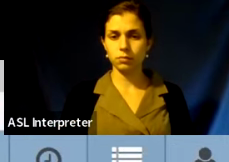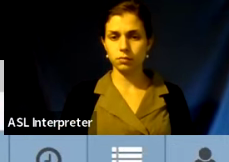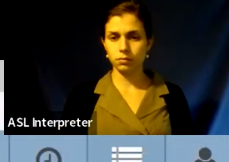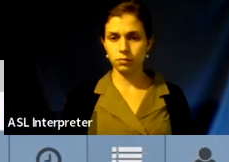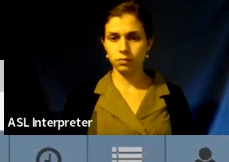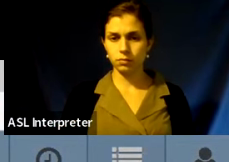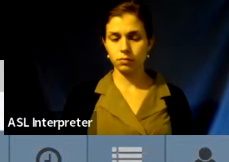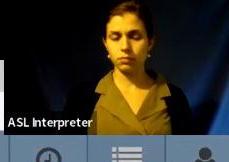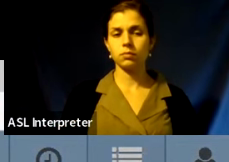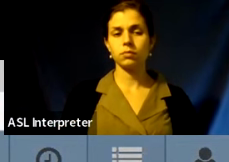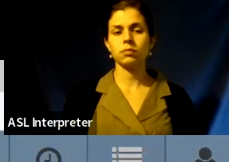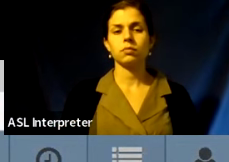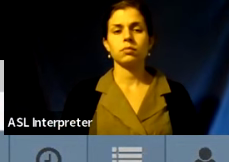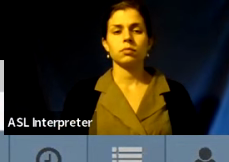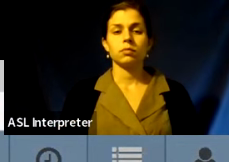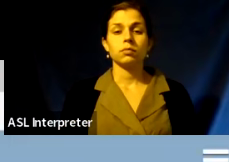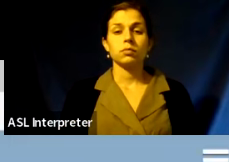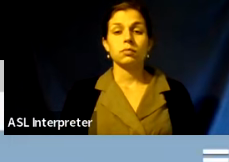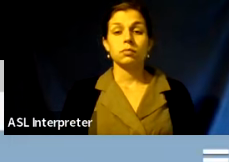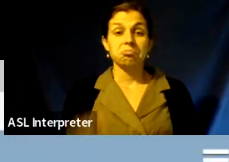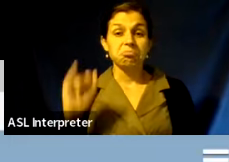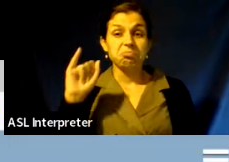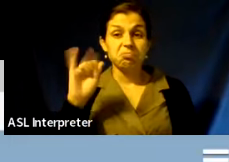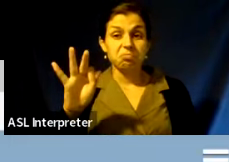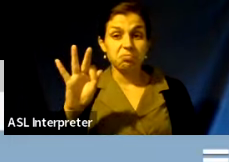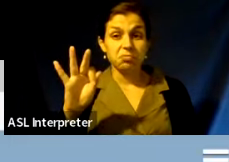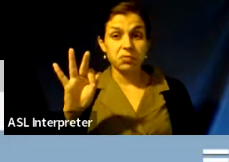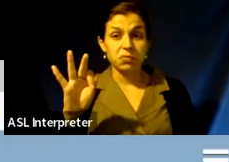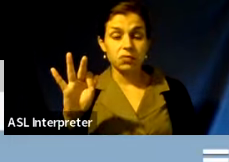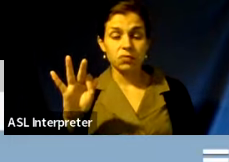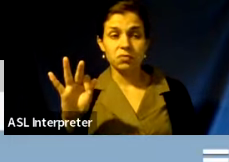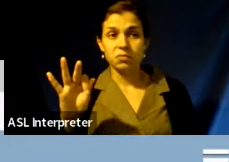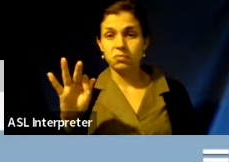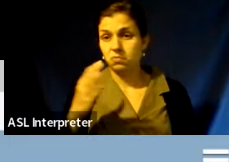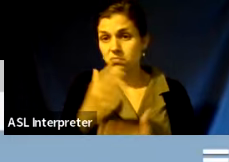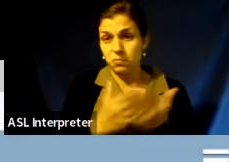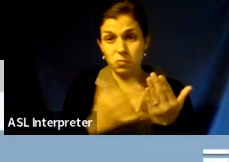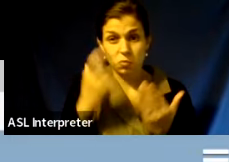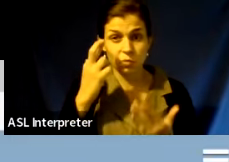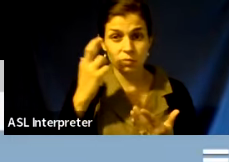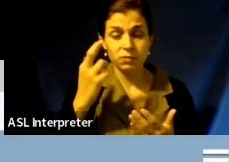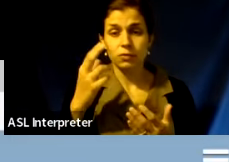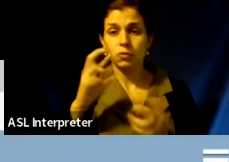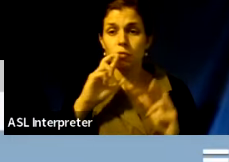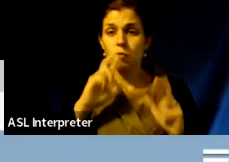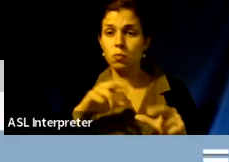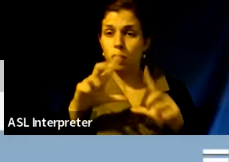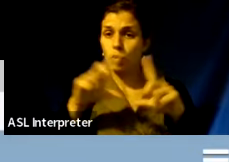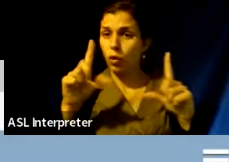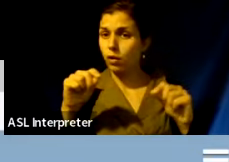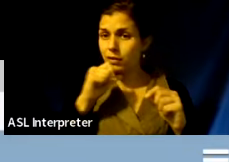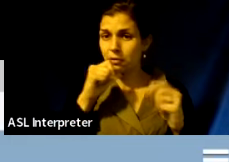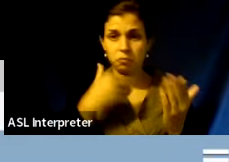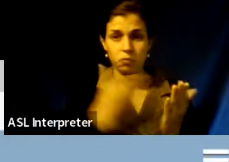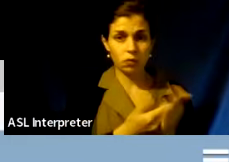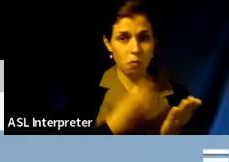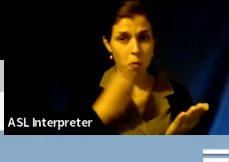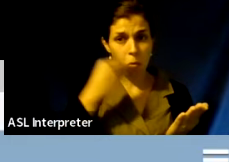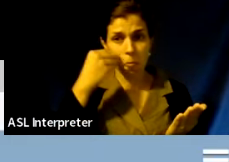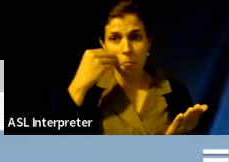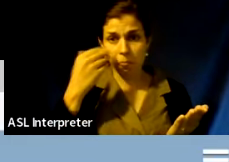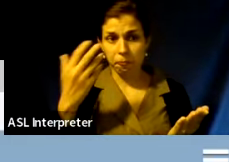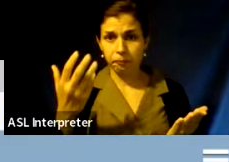And if for some reason, if the report card didn't make it home, because sometimes that happens, if the report card for your student did